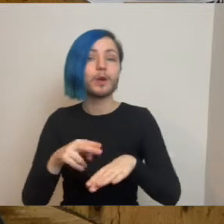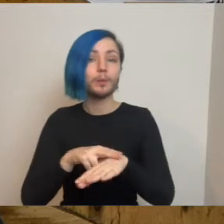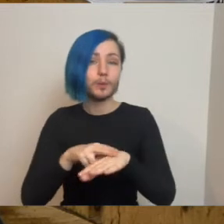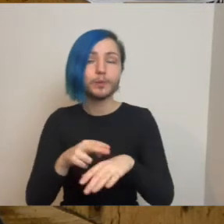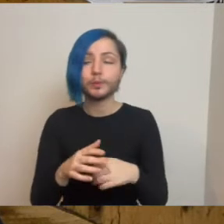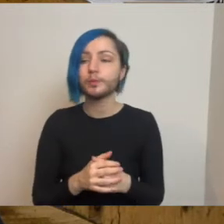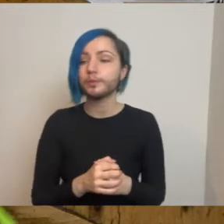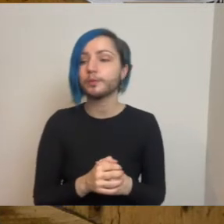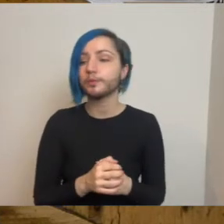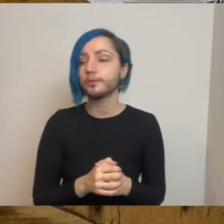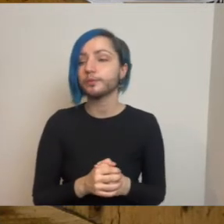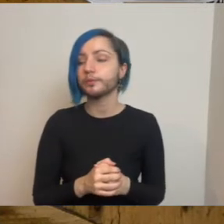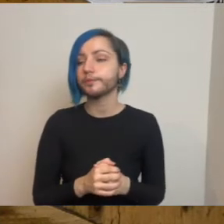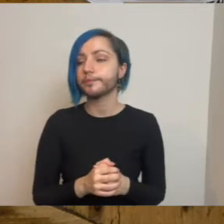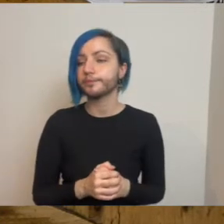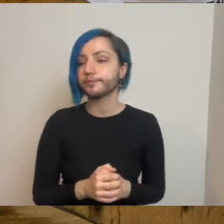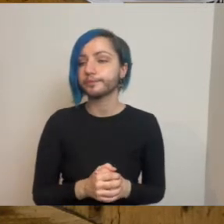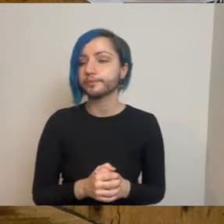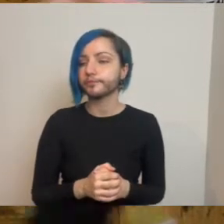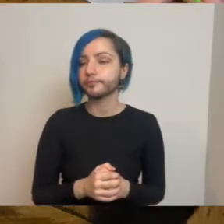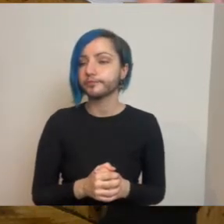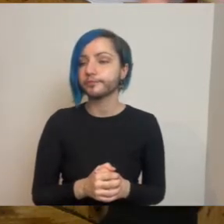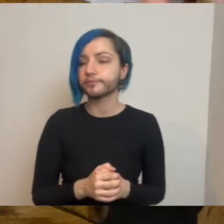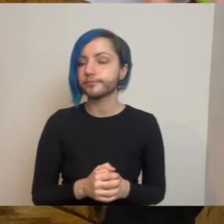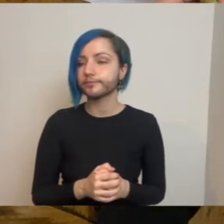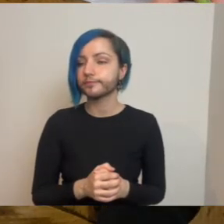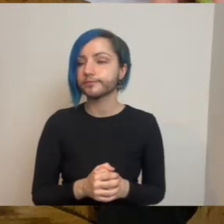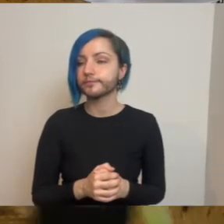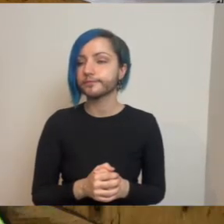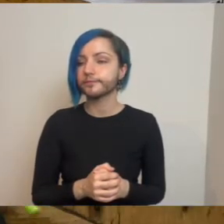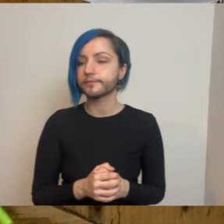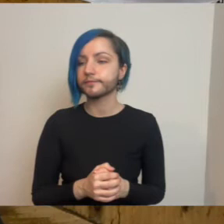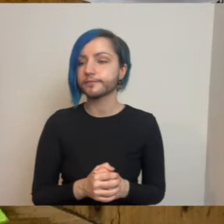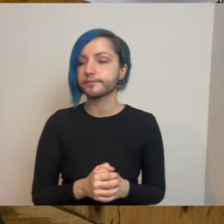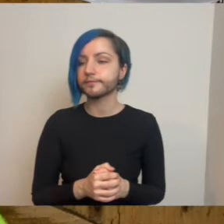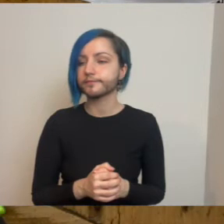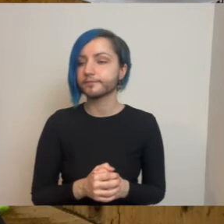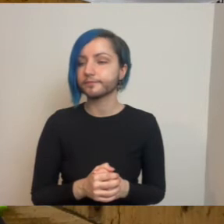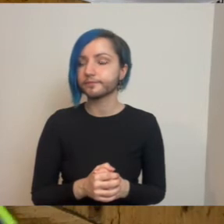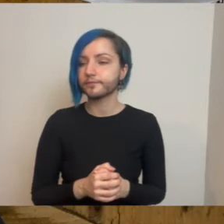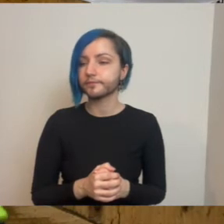background on both of these is going to be blue. Okay.